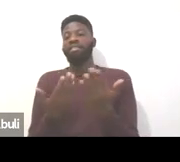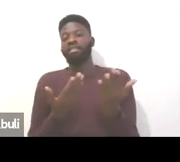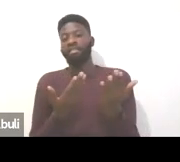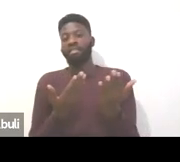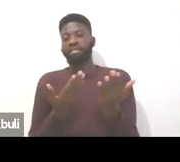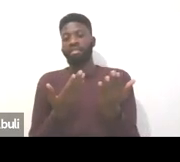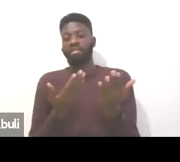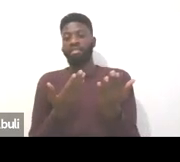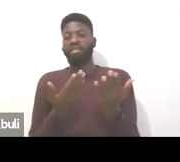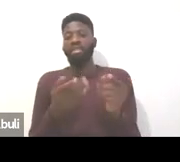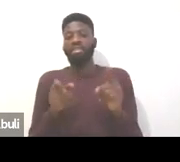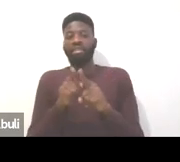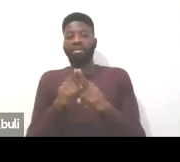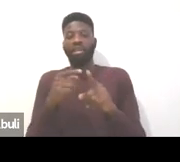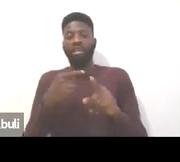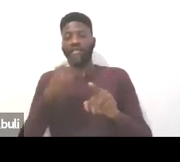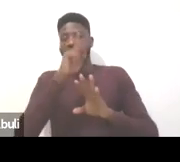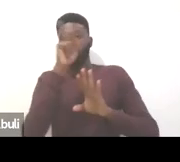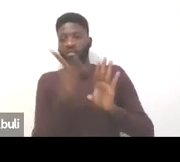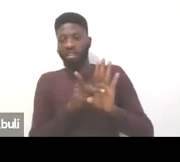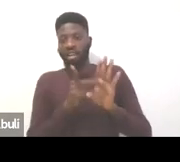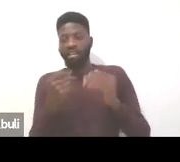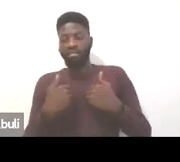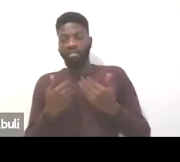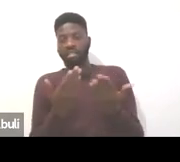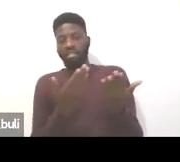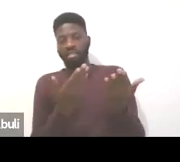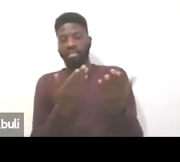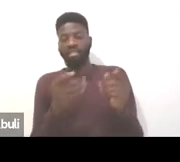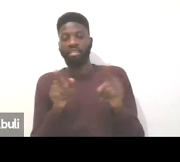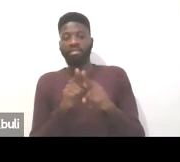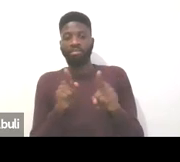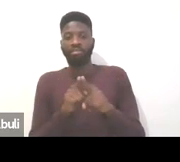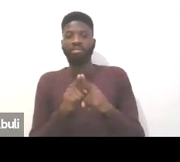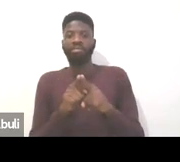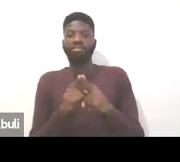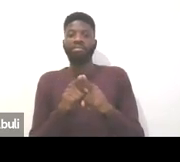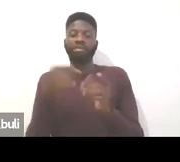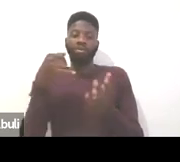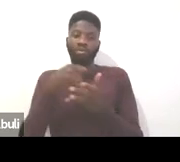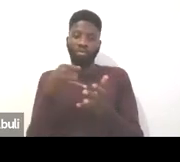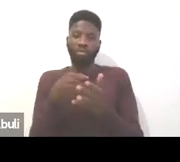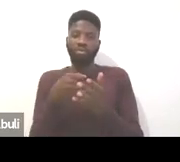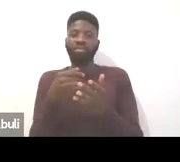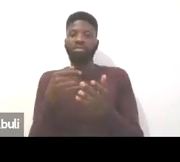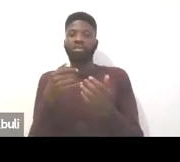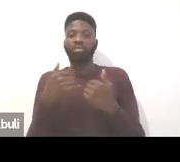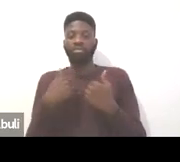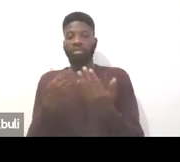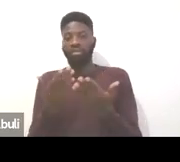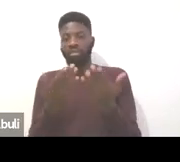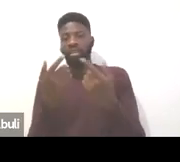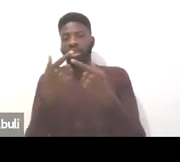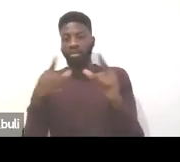a profile that is over here. They have included the languages. I'm assuming the white